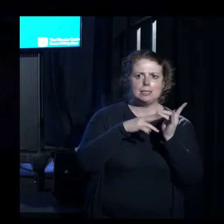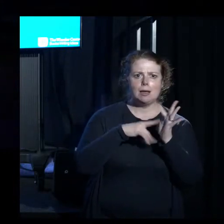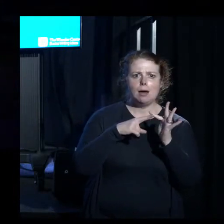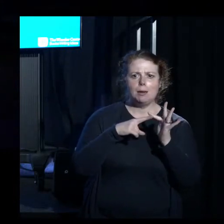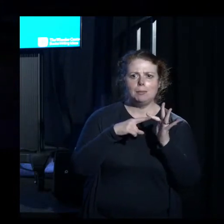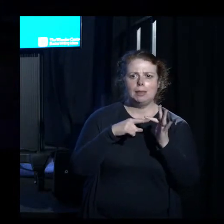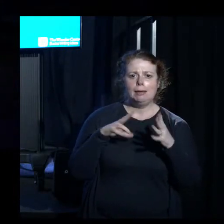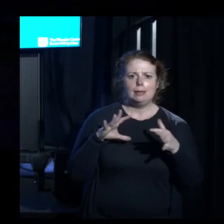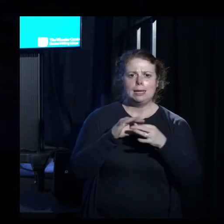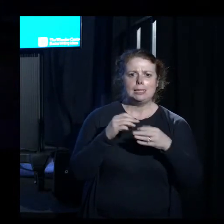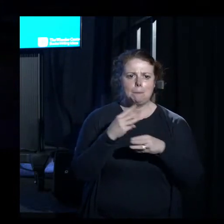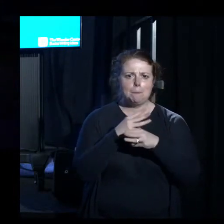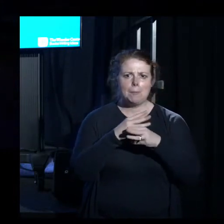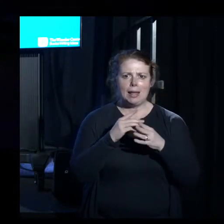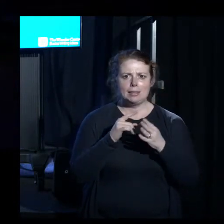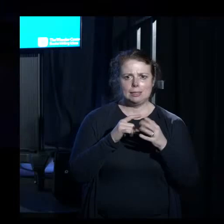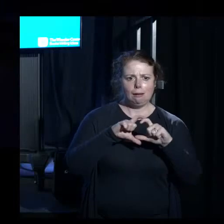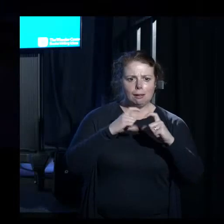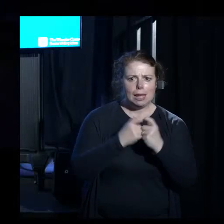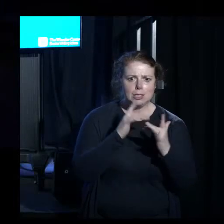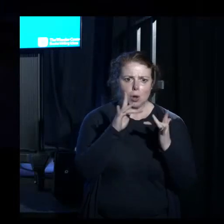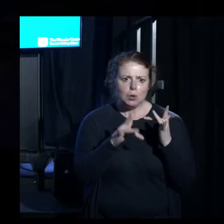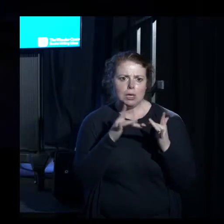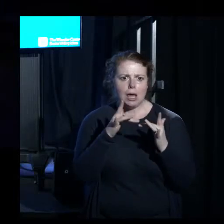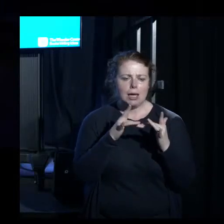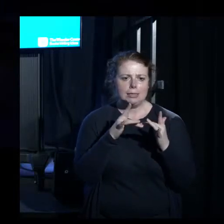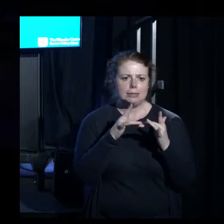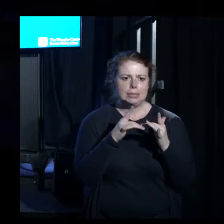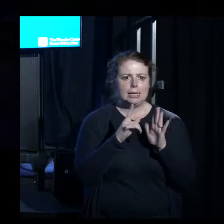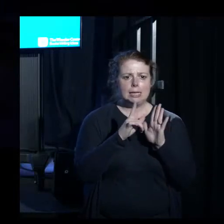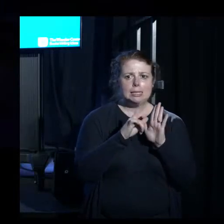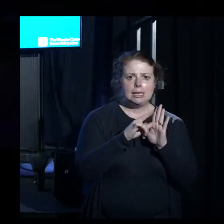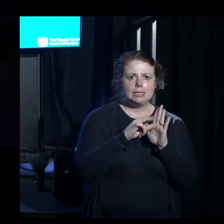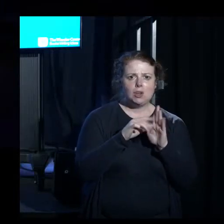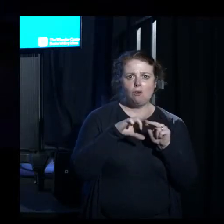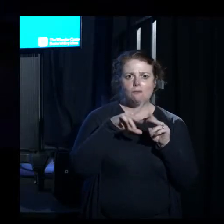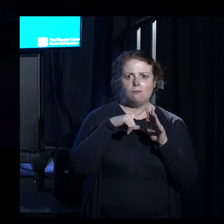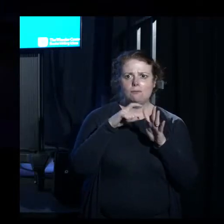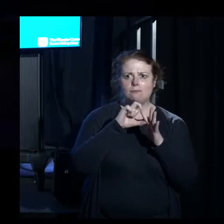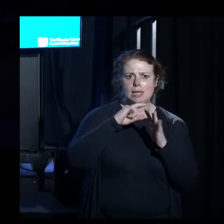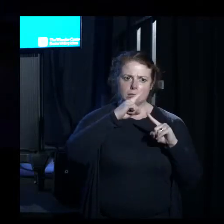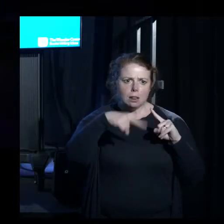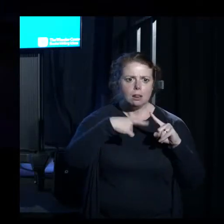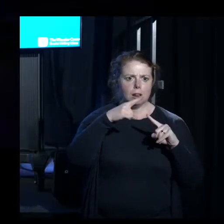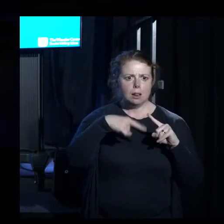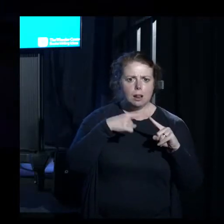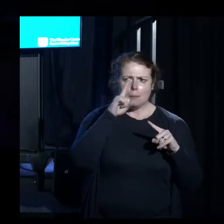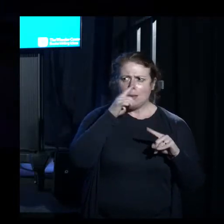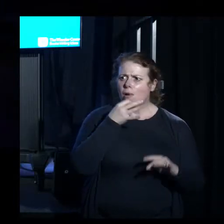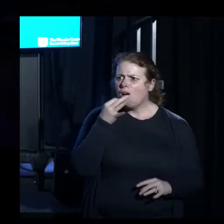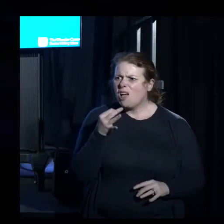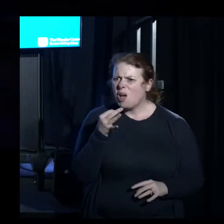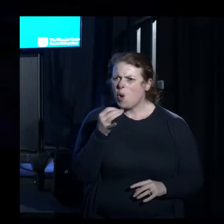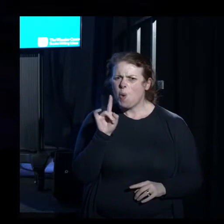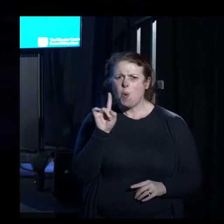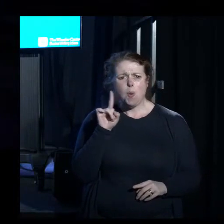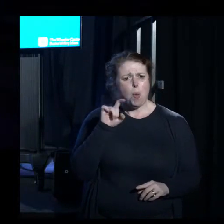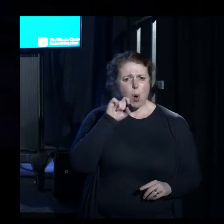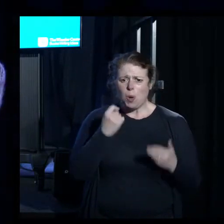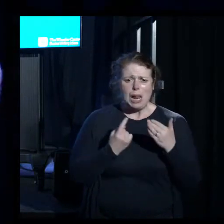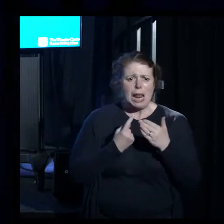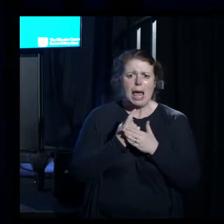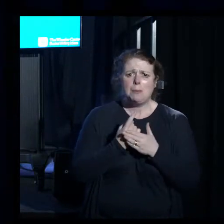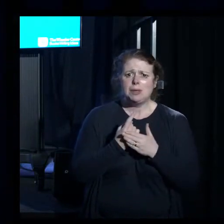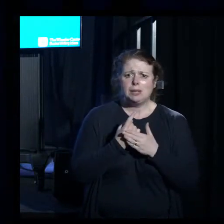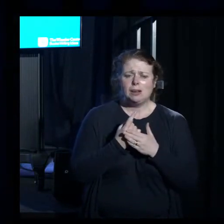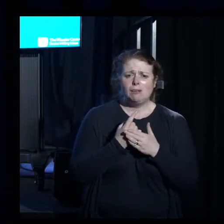lessons online, dancing TikTok feeds on loop, and everyone was asking, what on earth will become